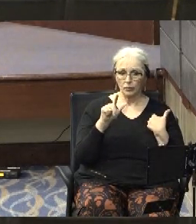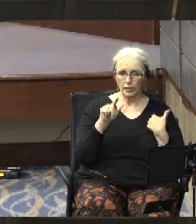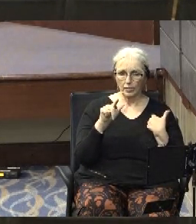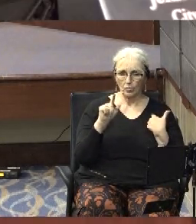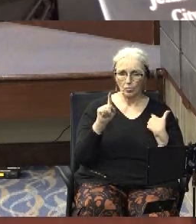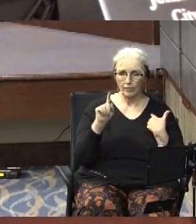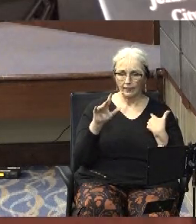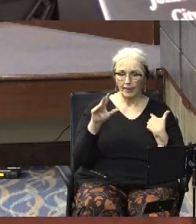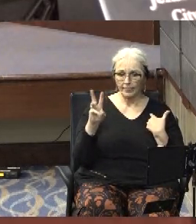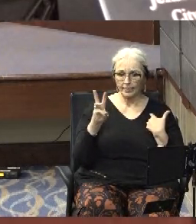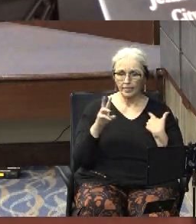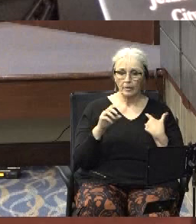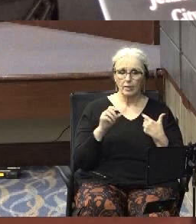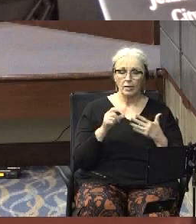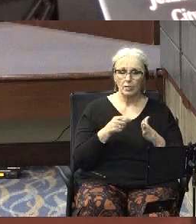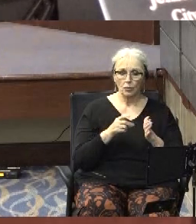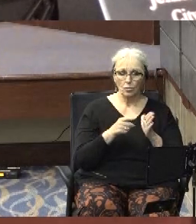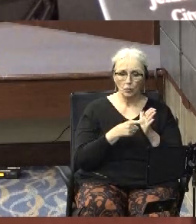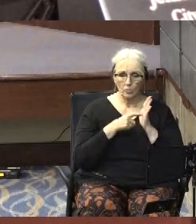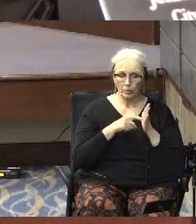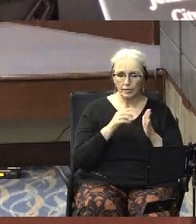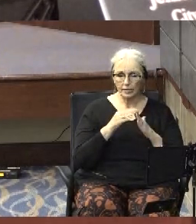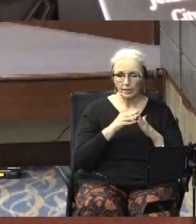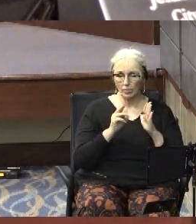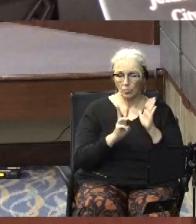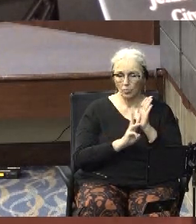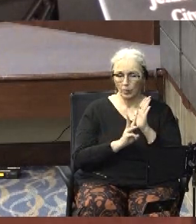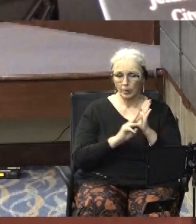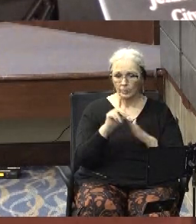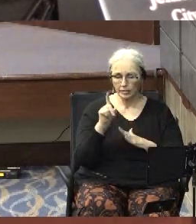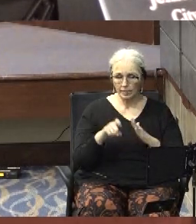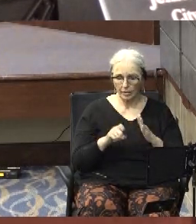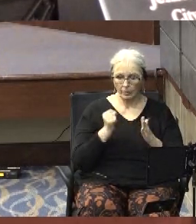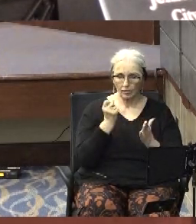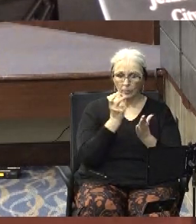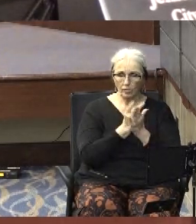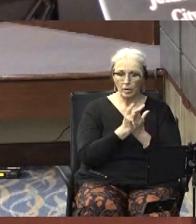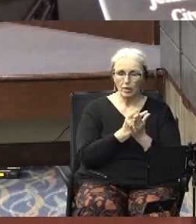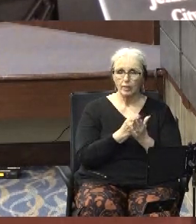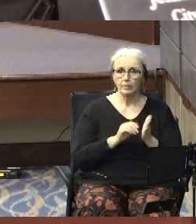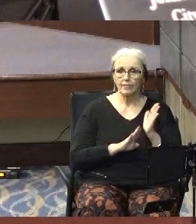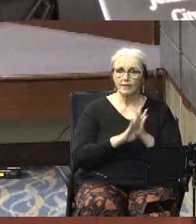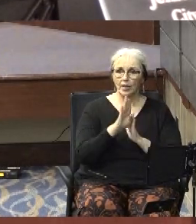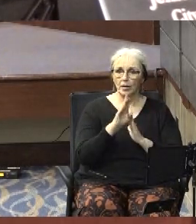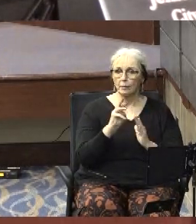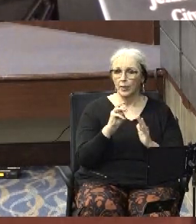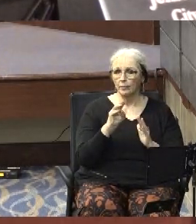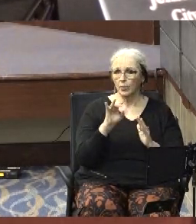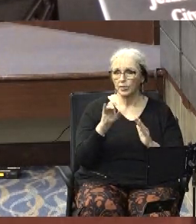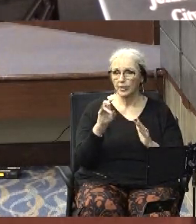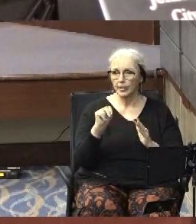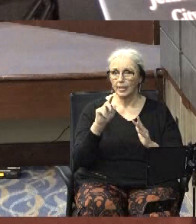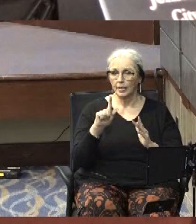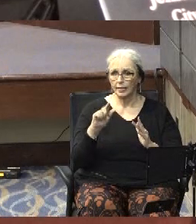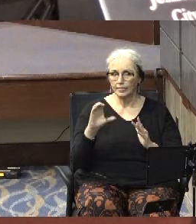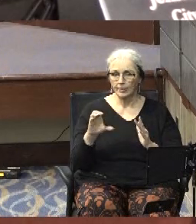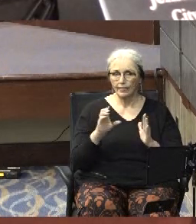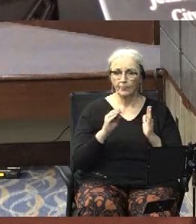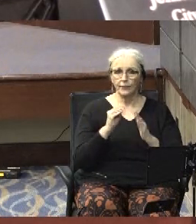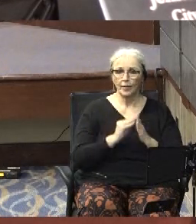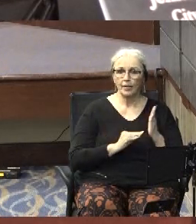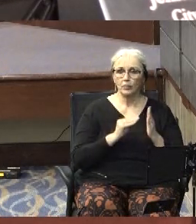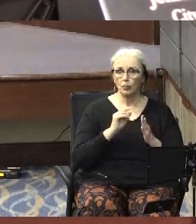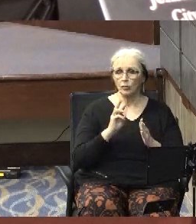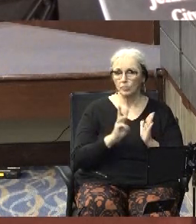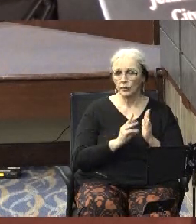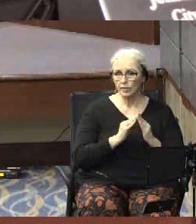2023-156. An ordinance of the City of Waco, Texas, authorizing a developer participation agreement with Mercer McMillan LLC to allow the City of Waco to participate